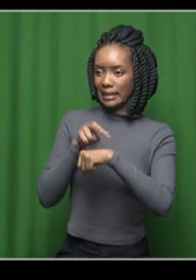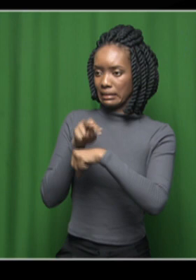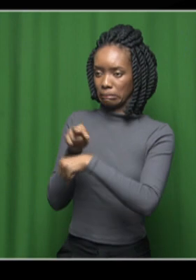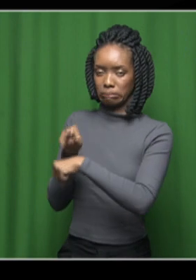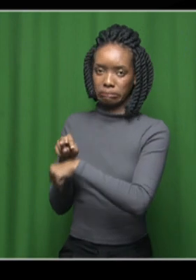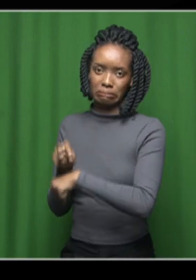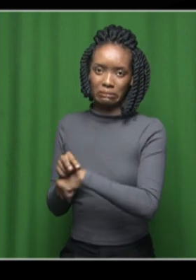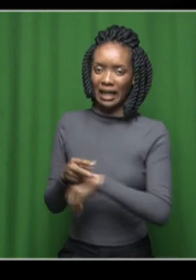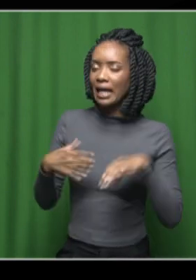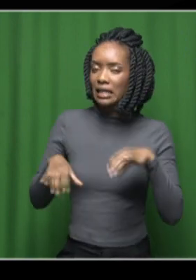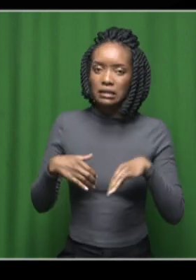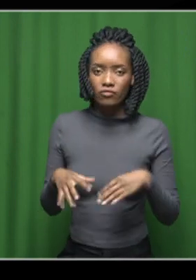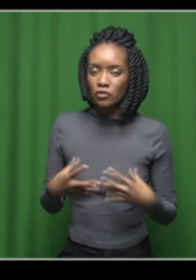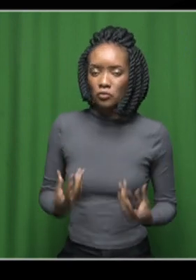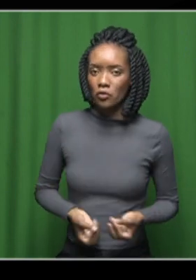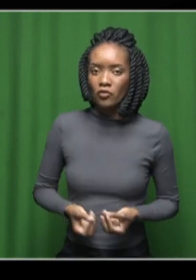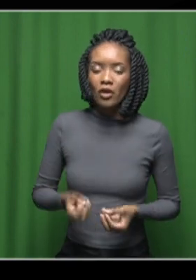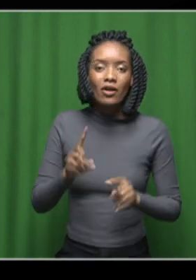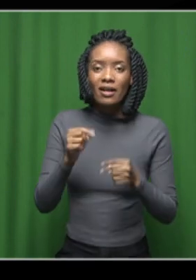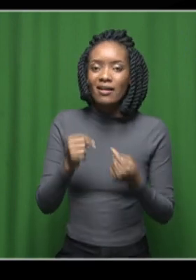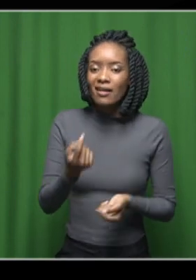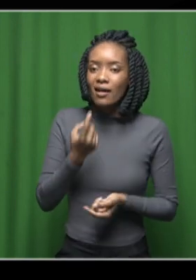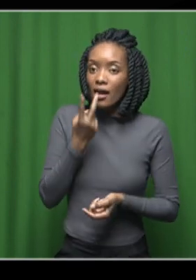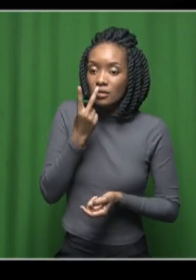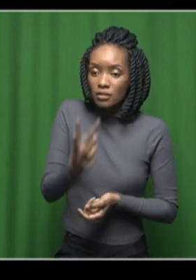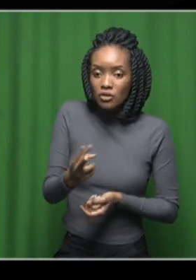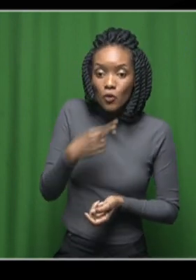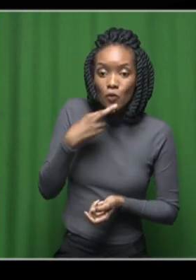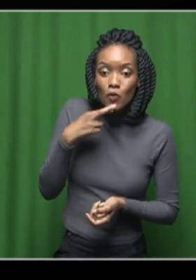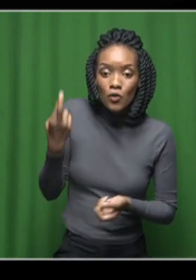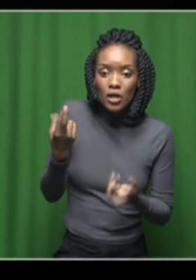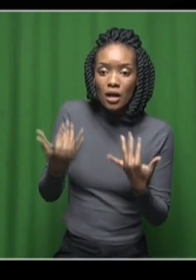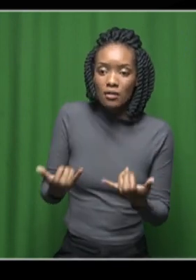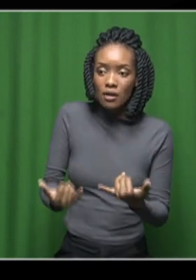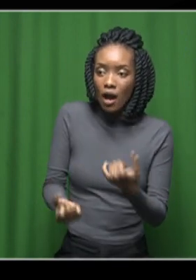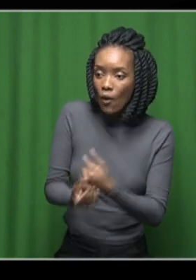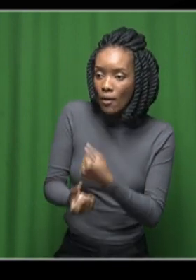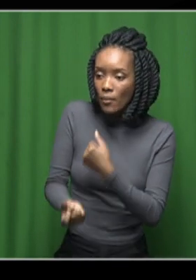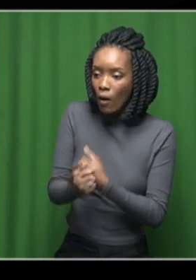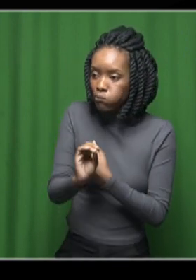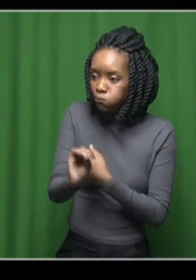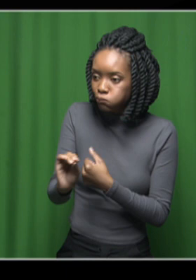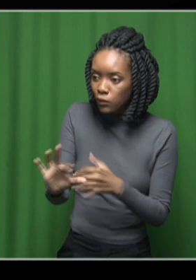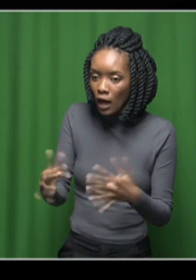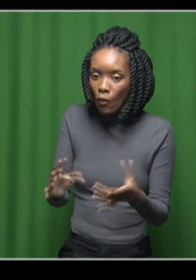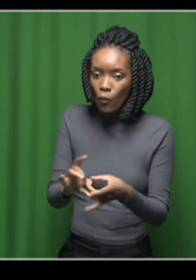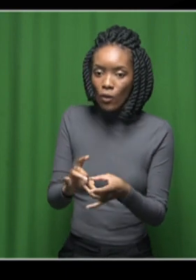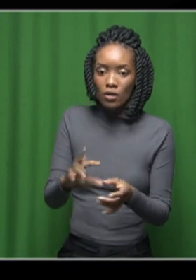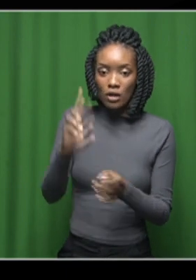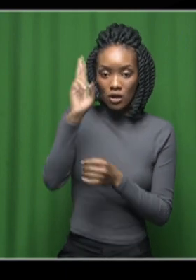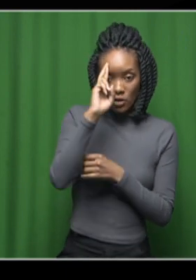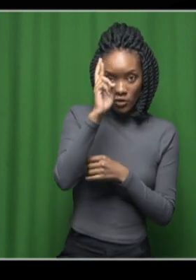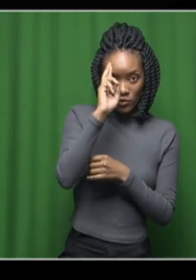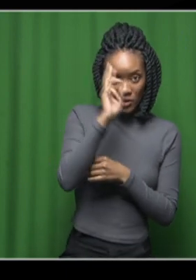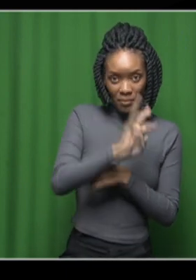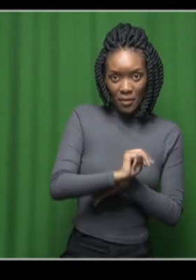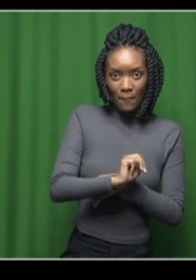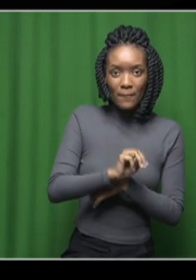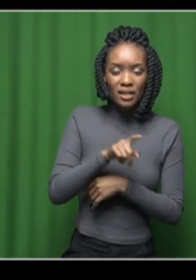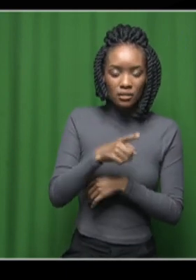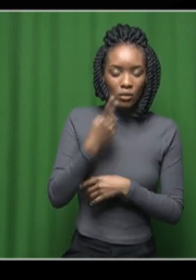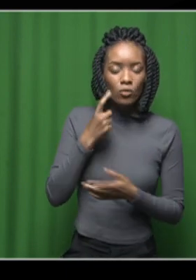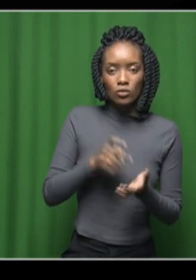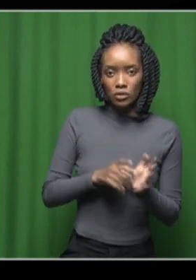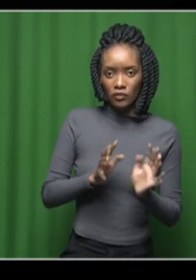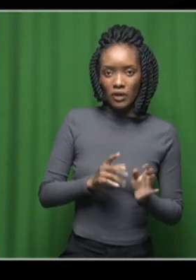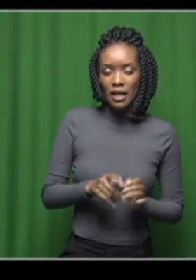difficult to look in real time at what's happening to the mumps cases. So if you remember with measles is notifiable. So every doctor